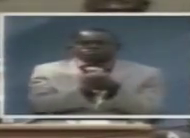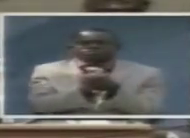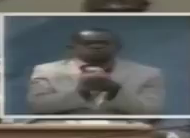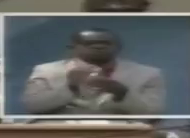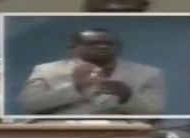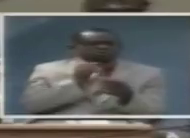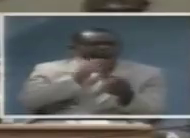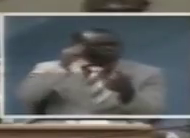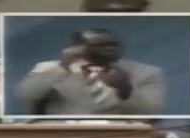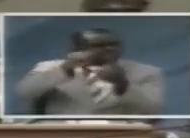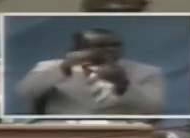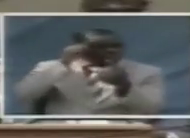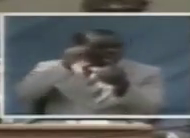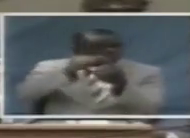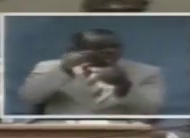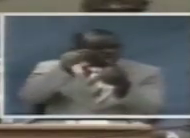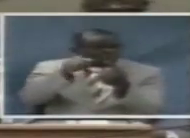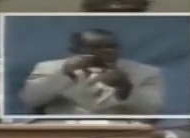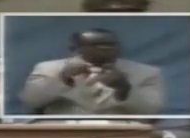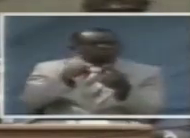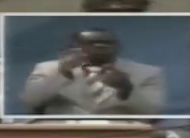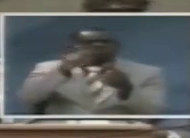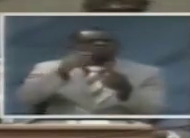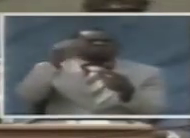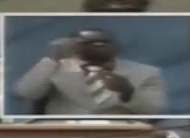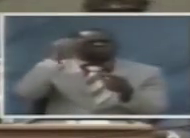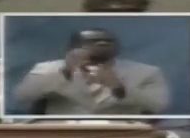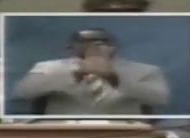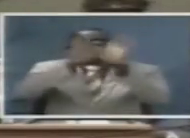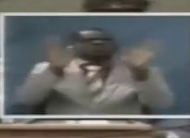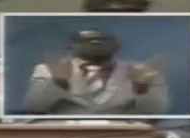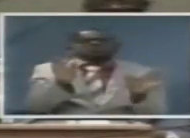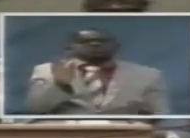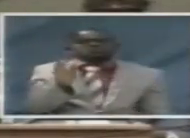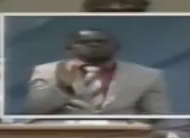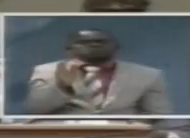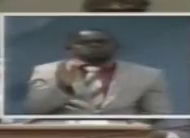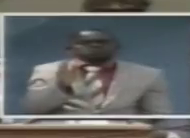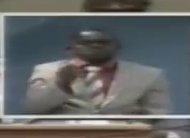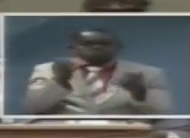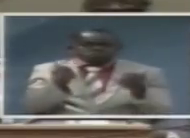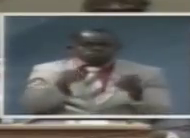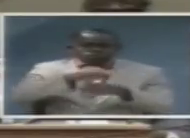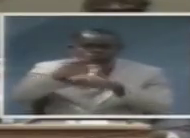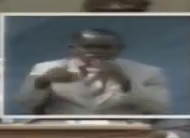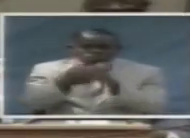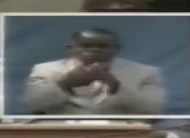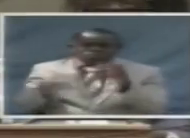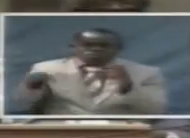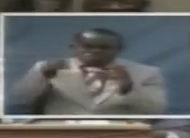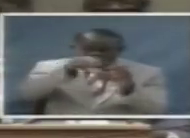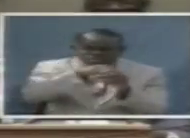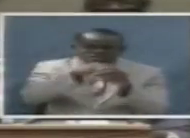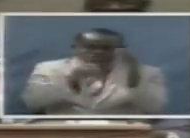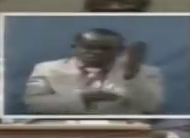priorities are clearly defined. Our resolve for inclusive development remains unwavering.